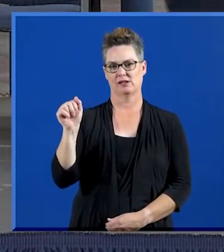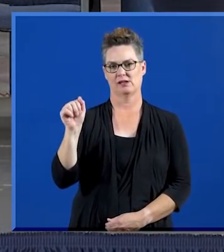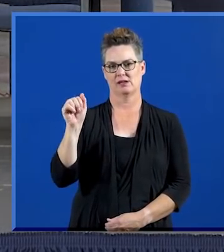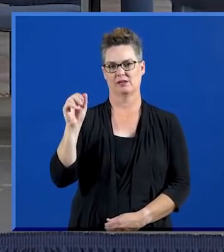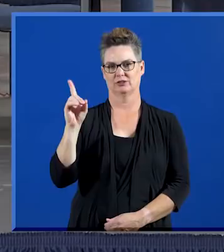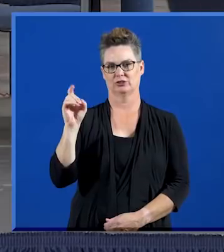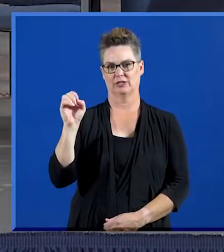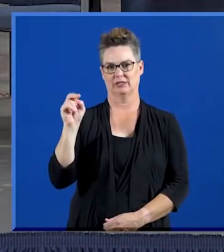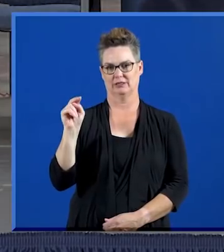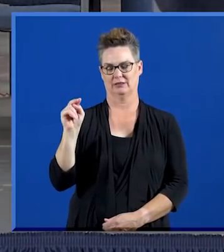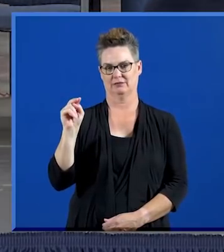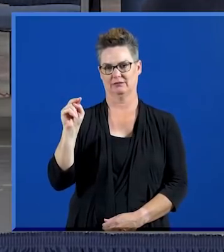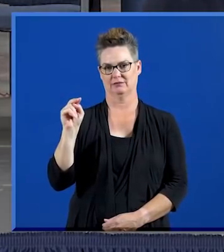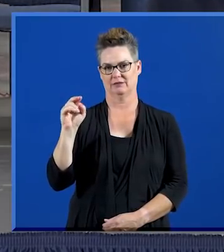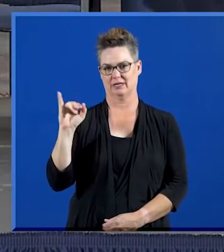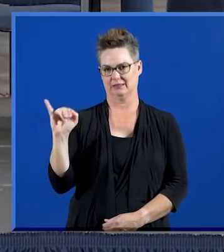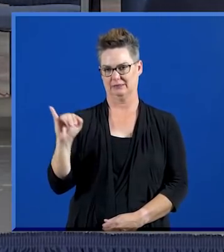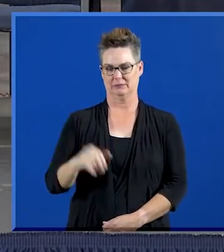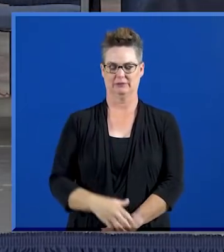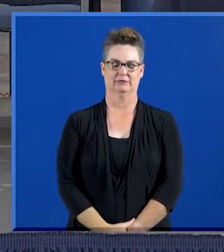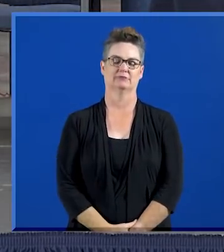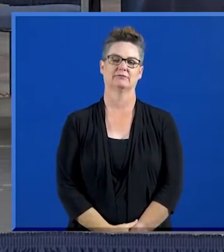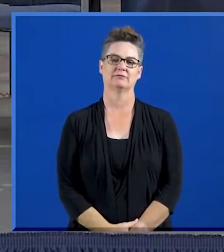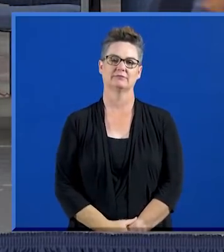Jaden Ipima.